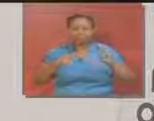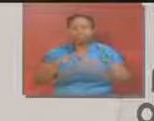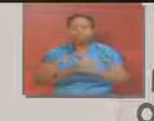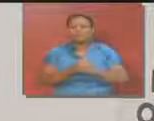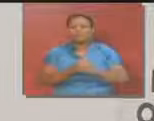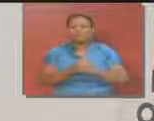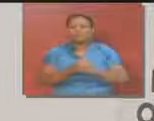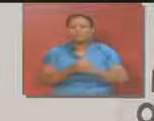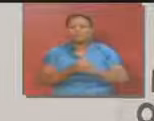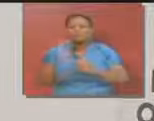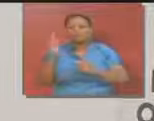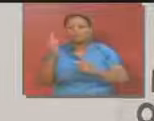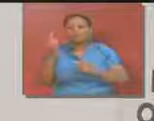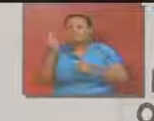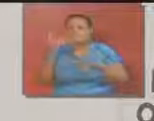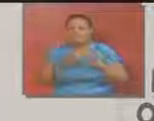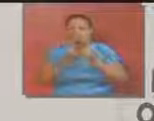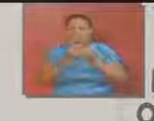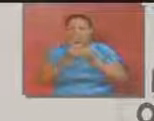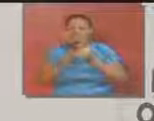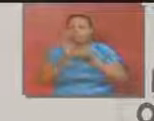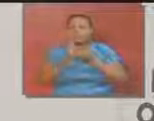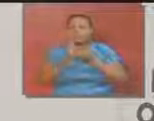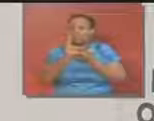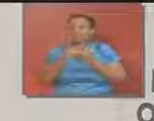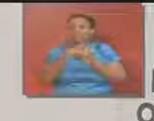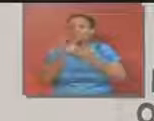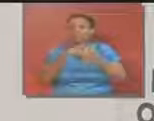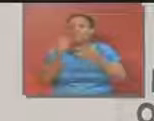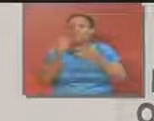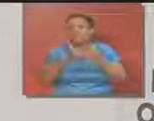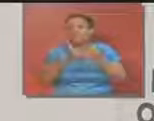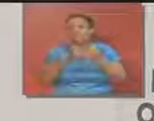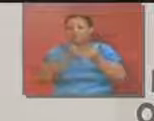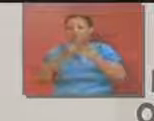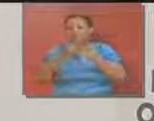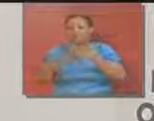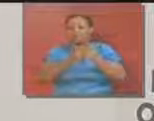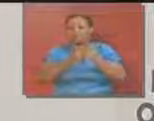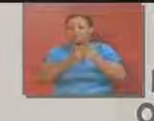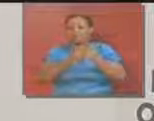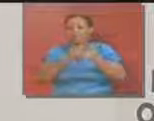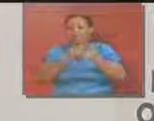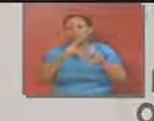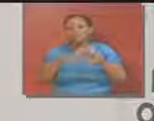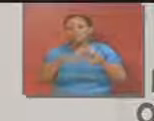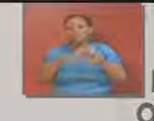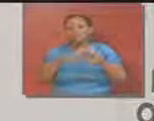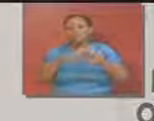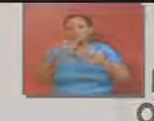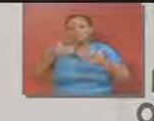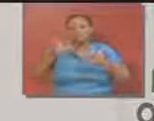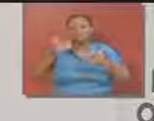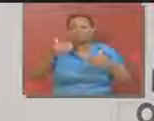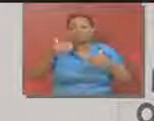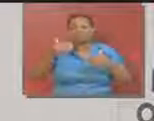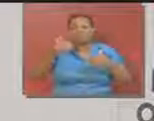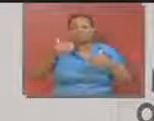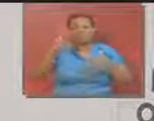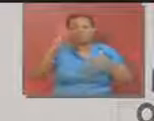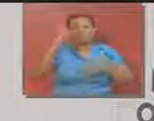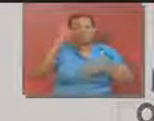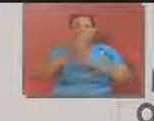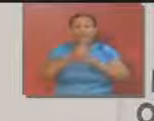to long COVID. So not only are we watching those with missed for a year in terms of heart, we're also watching the other aspects in our